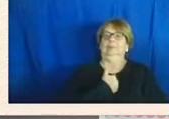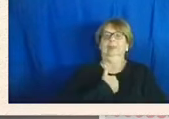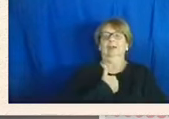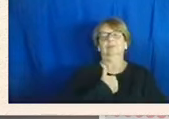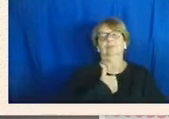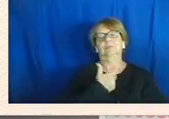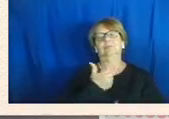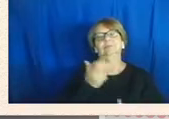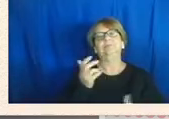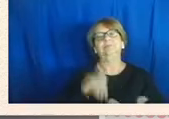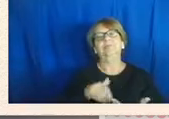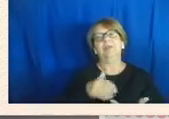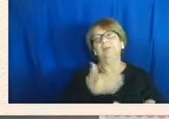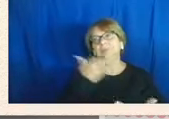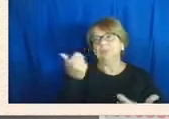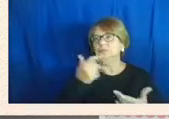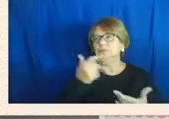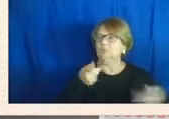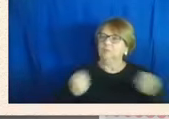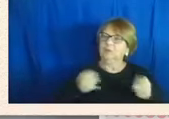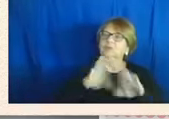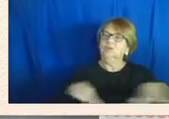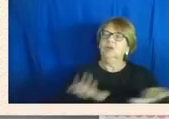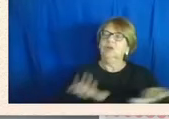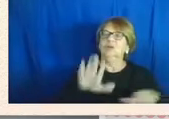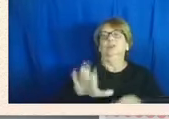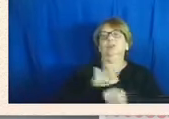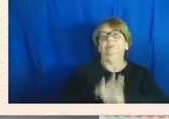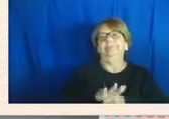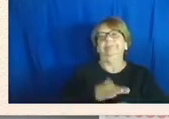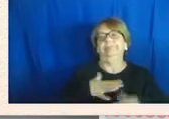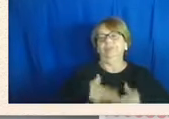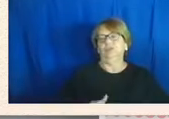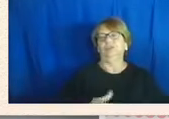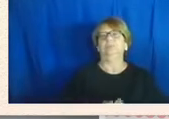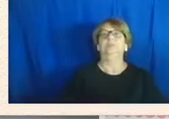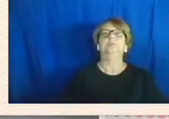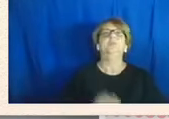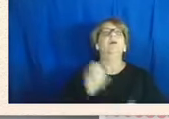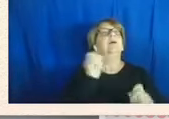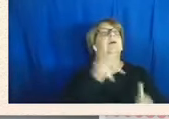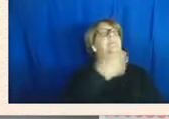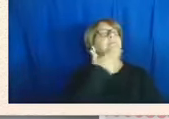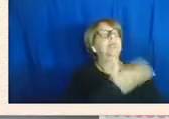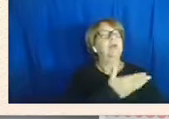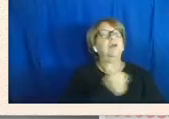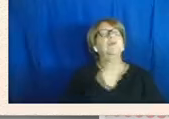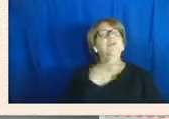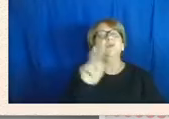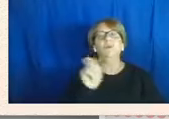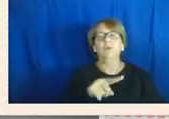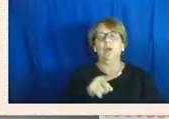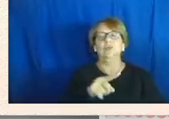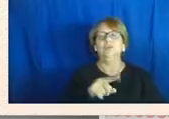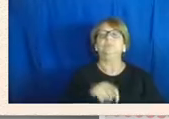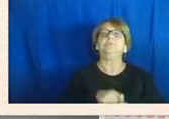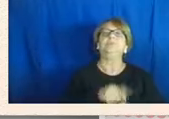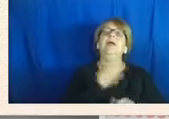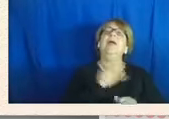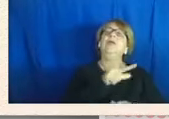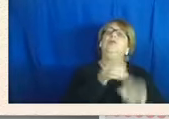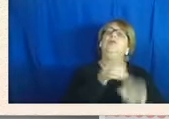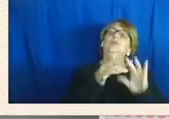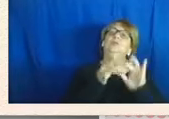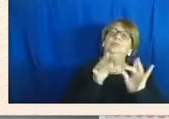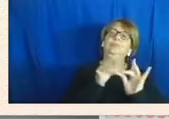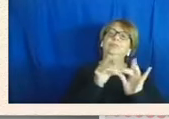distress. Right. Well, again, Jill, thank you. Just a couple of quick questions that we have. Can you talk for a minute about the relationship